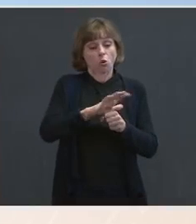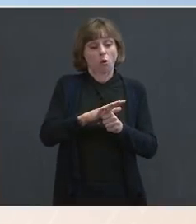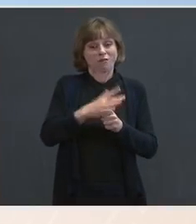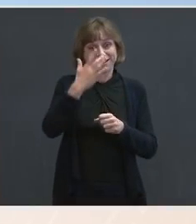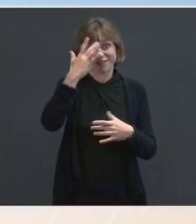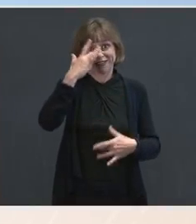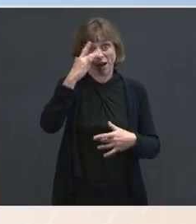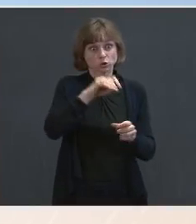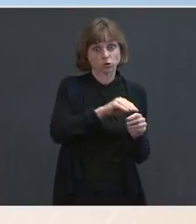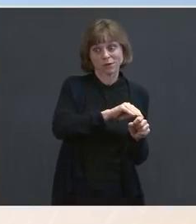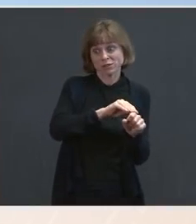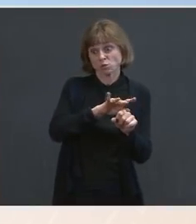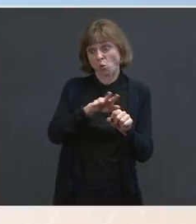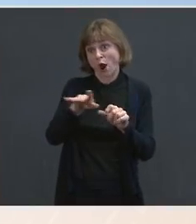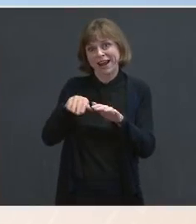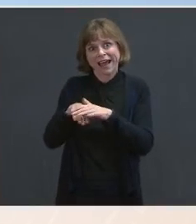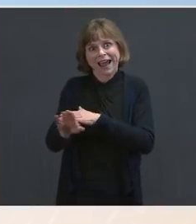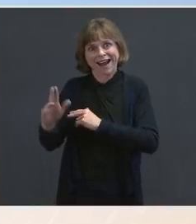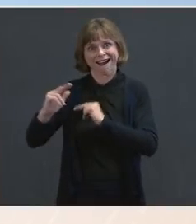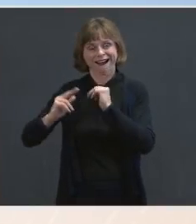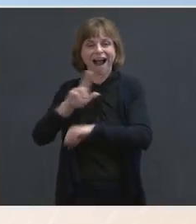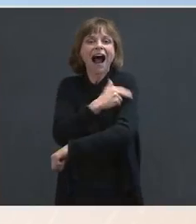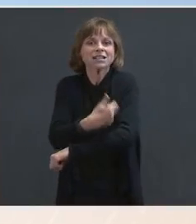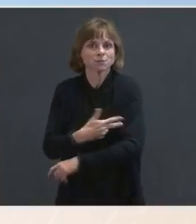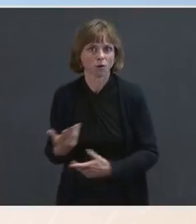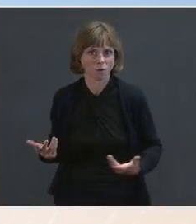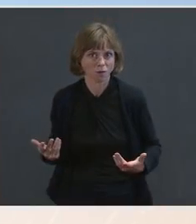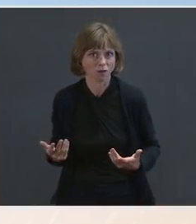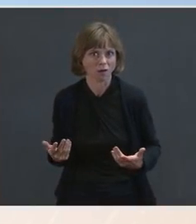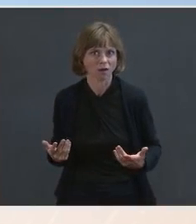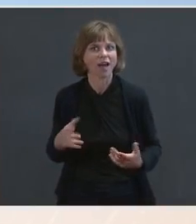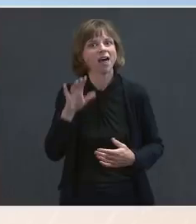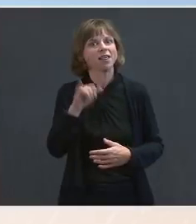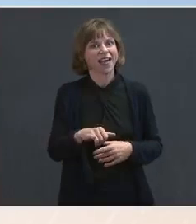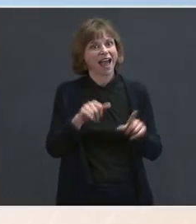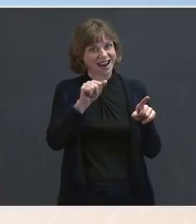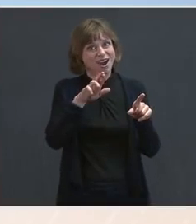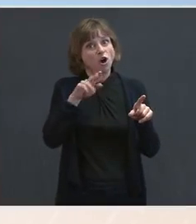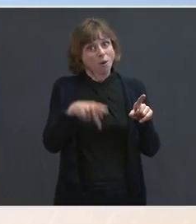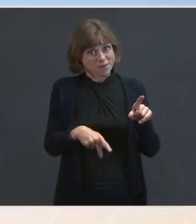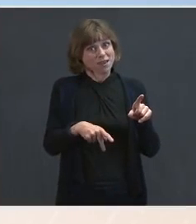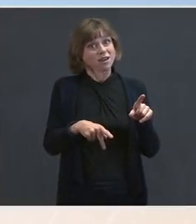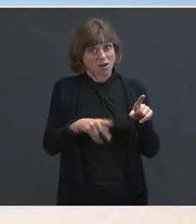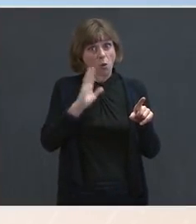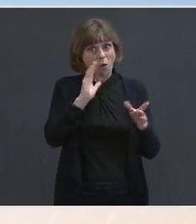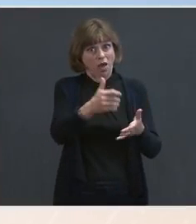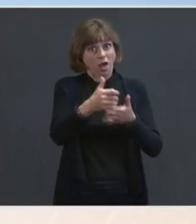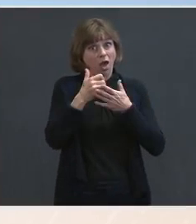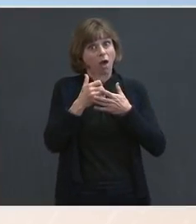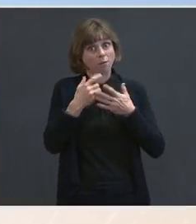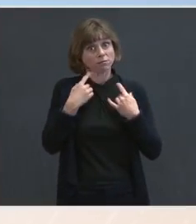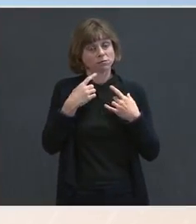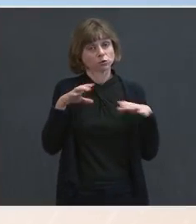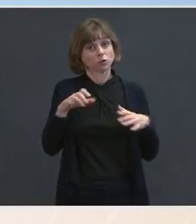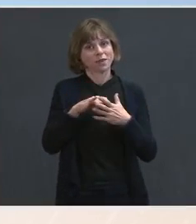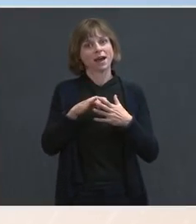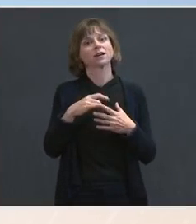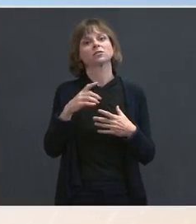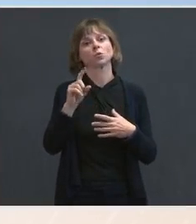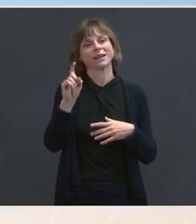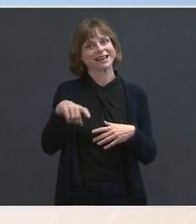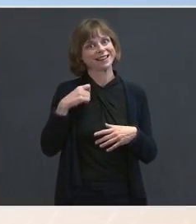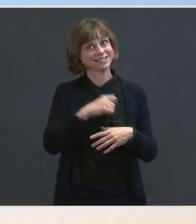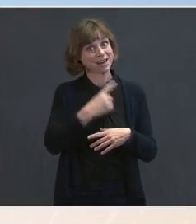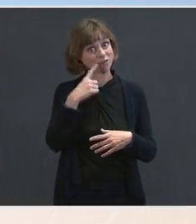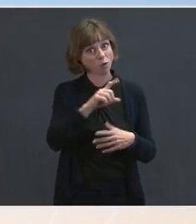going to be enabled by the ARP, and that's why we really need the Senate to get this done. All right, let's do the last question. Then we'll have to have